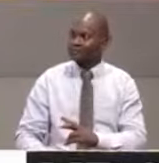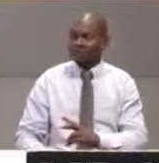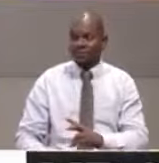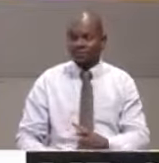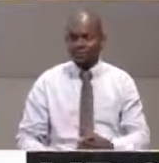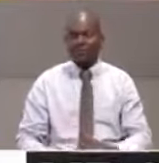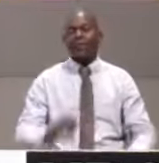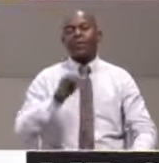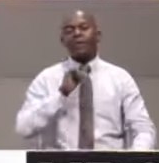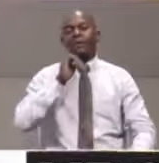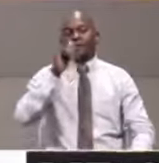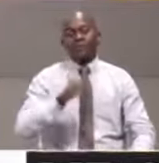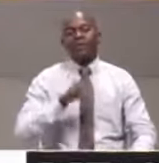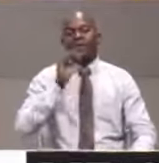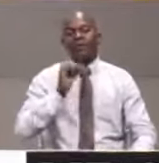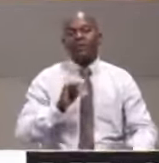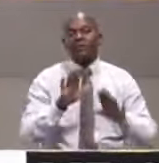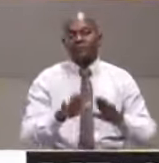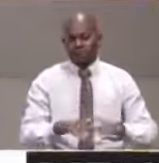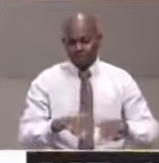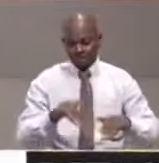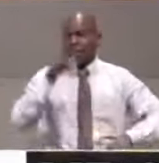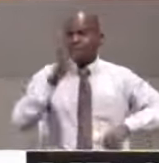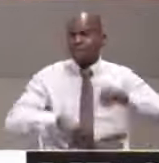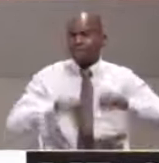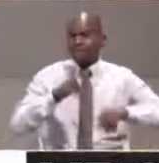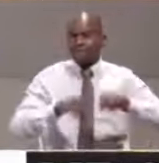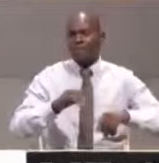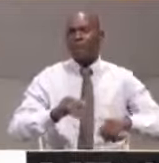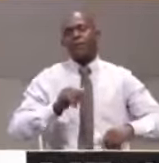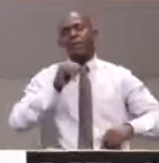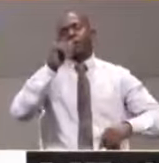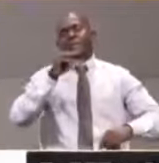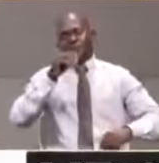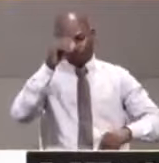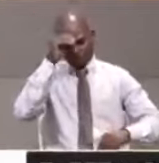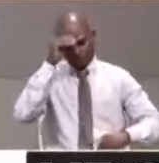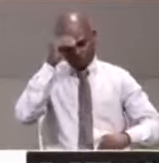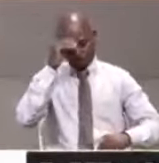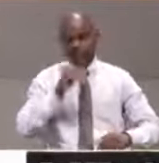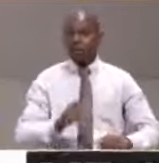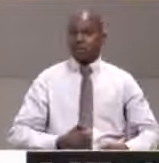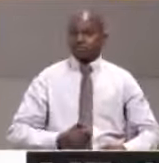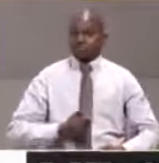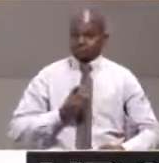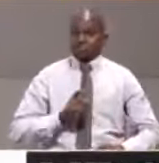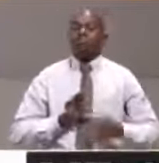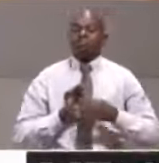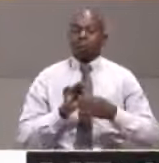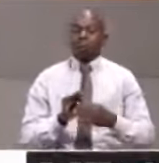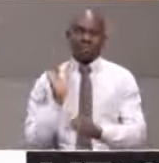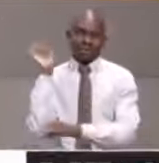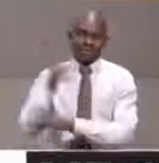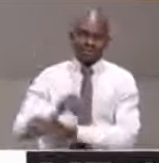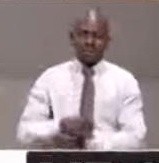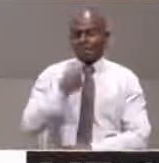The crowd praised the Speaker for her achievements in politics, law and education, as well as her courage and resilience in overcoming